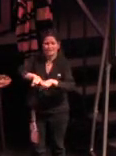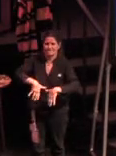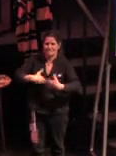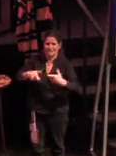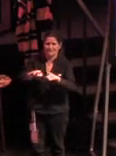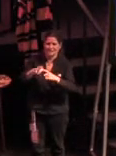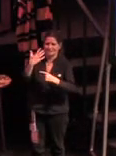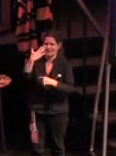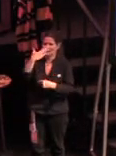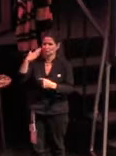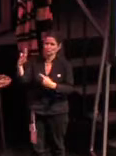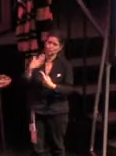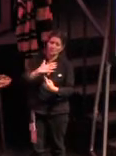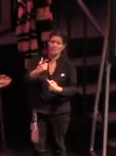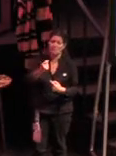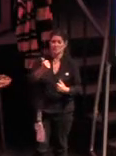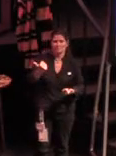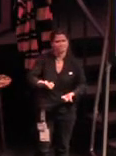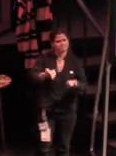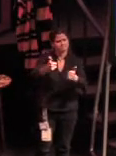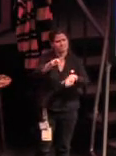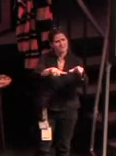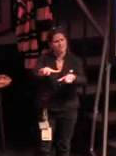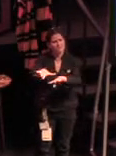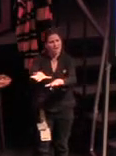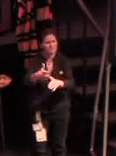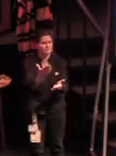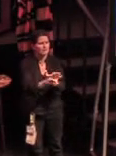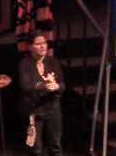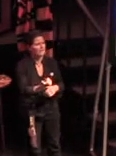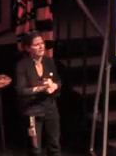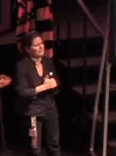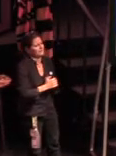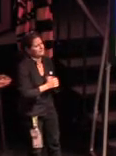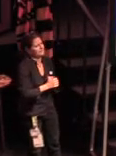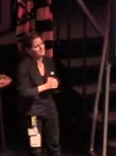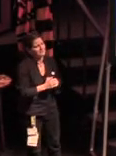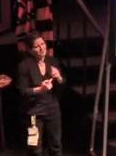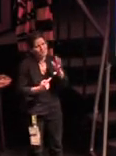were champions there. And that's actually a really important point that I missed out from my talk.